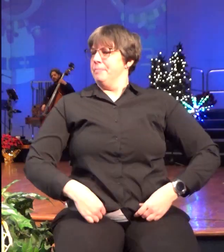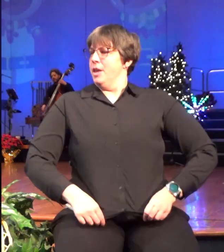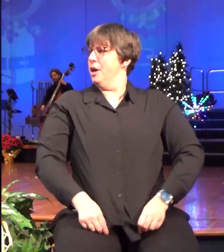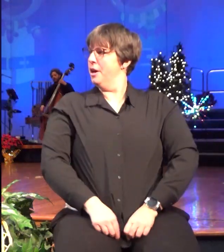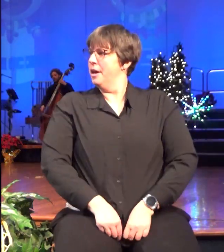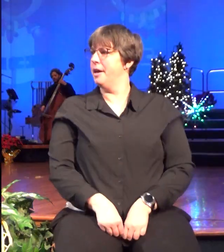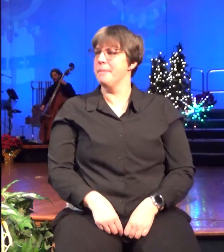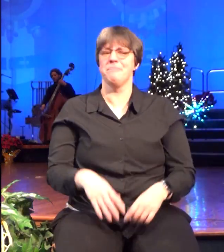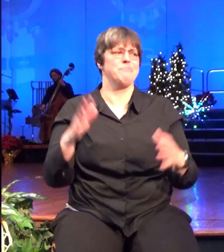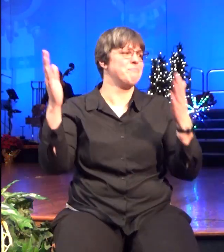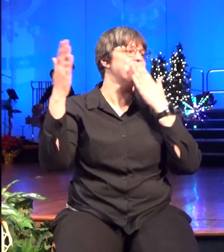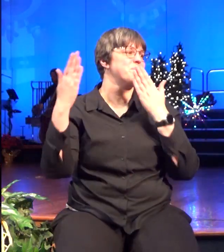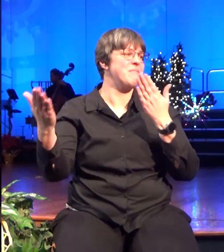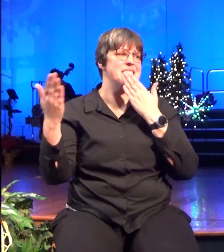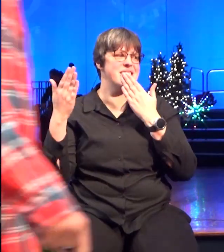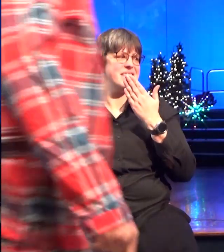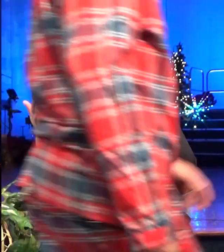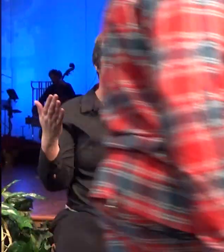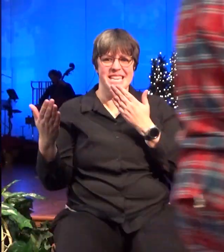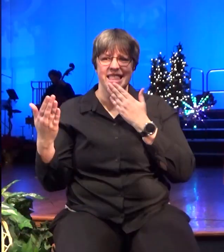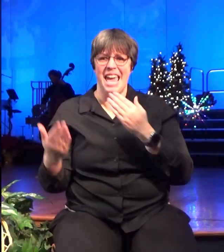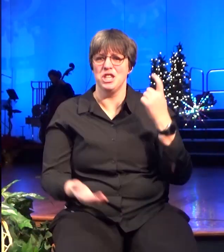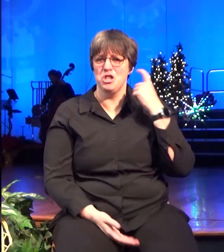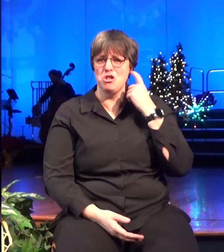Thank you, Rama.